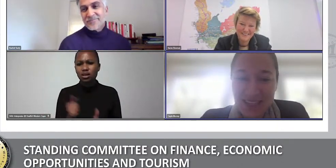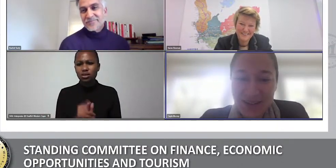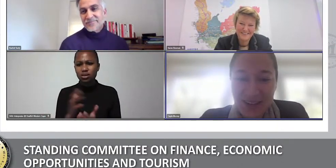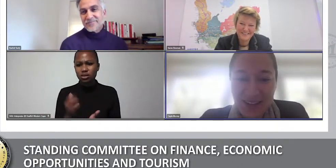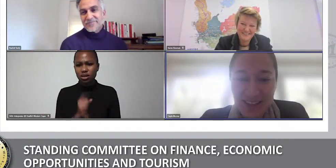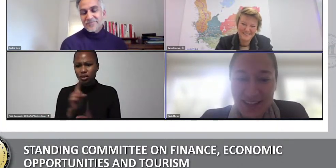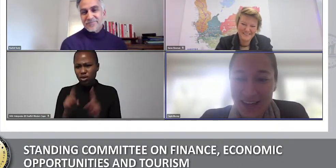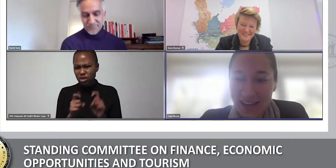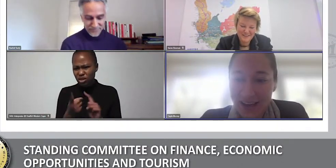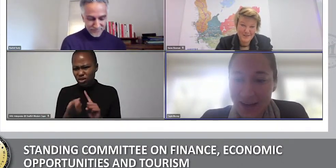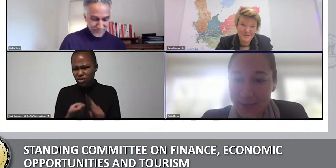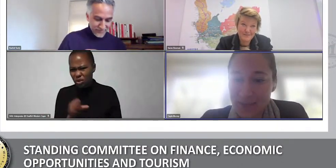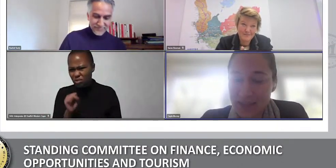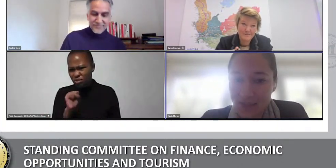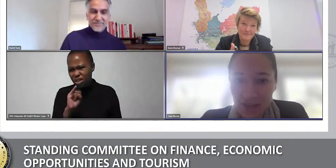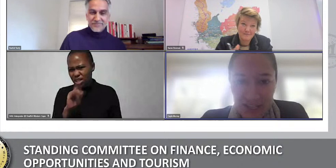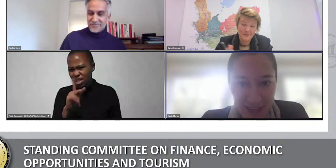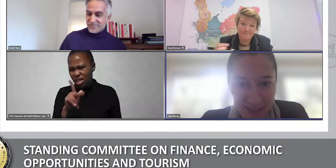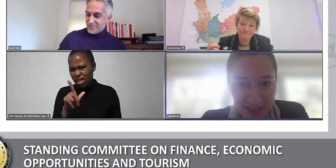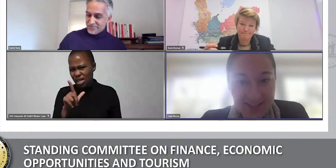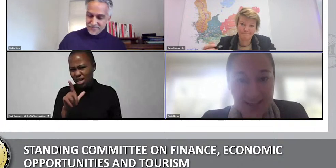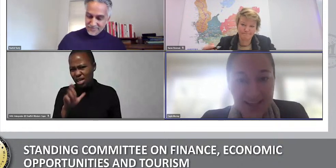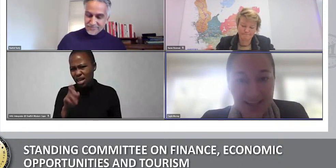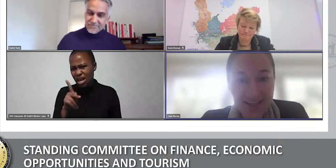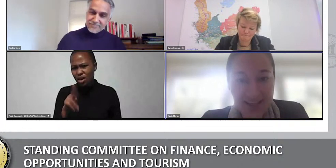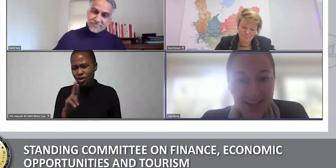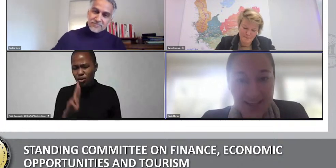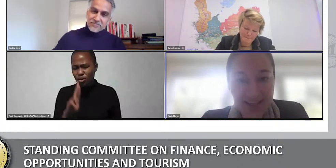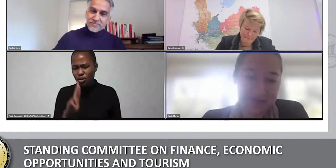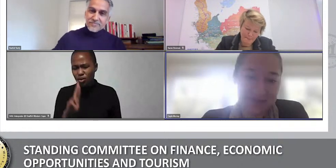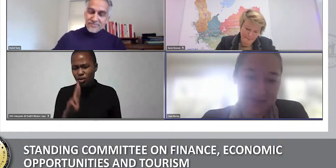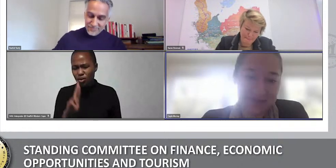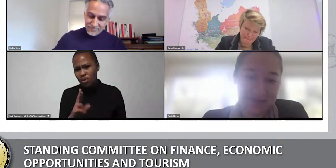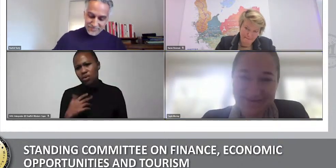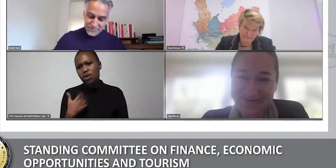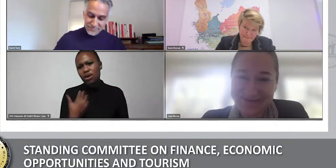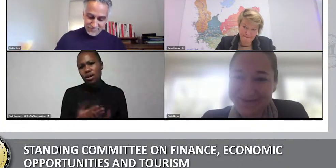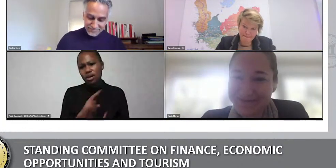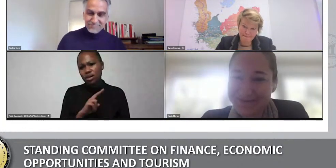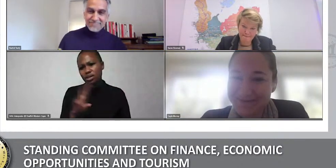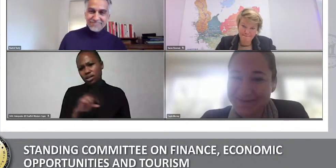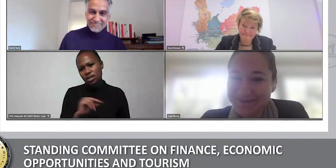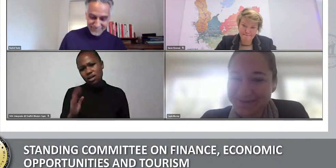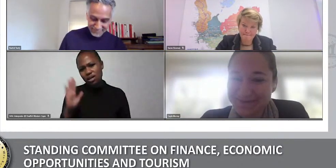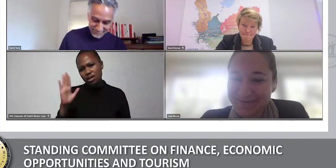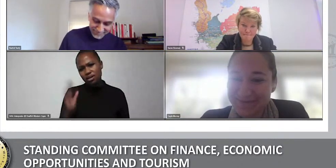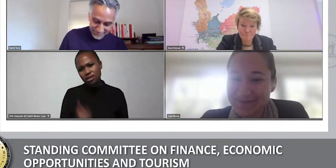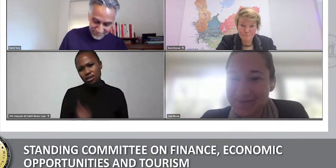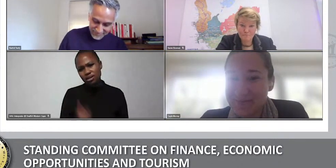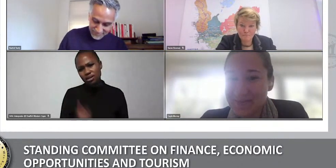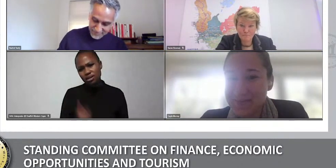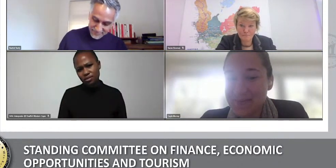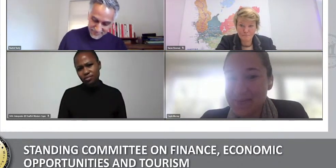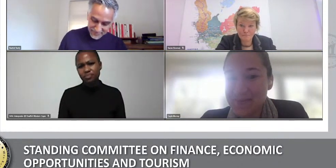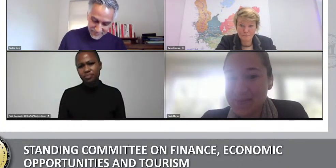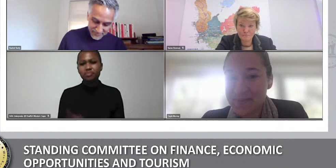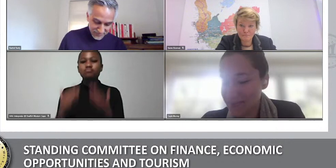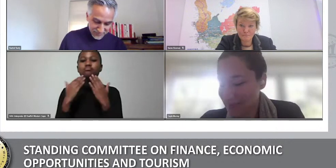Member Seleko and then see if there are any others, and then hand back to Carl. Yeah, thank you very much,